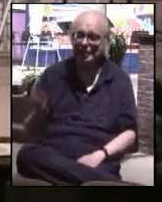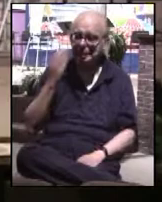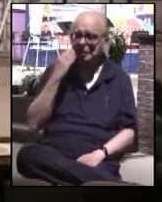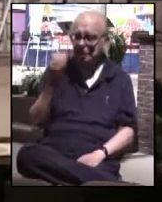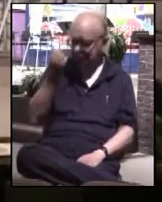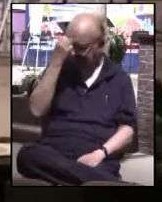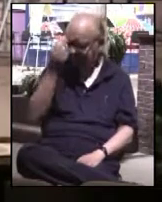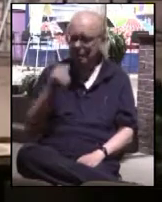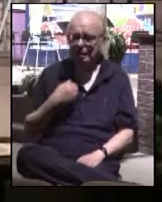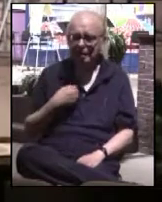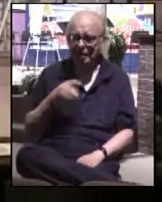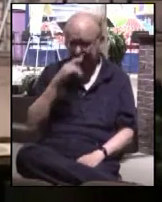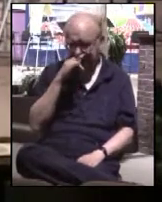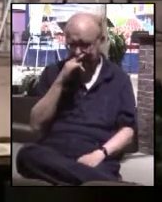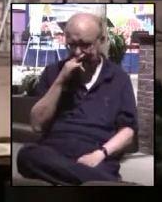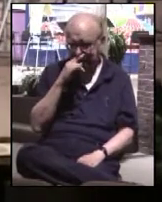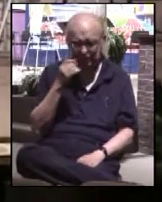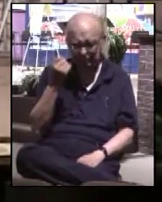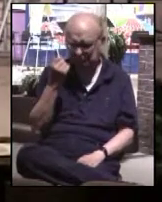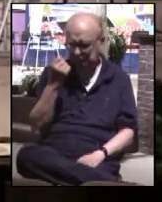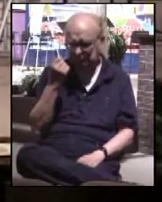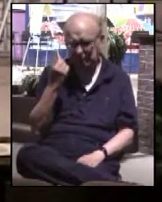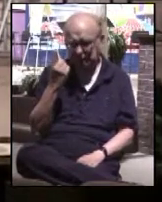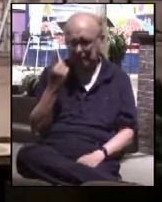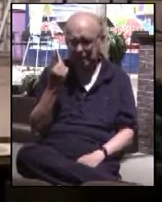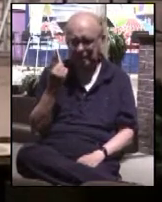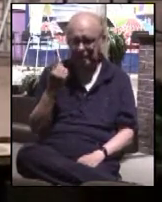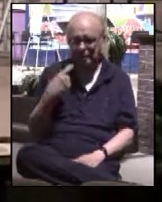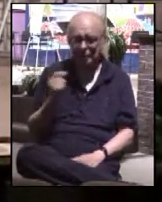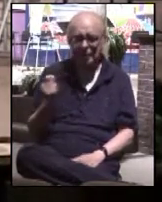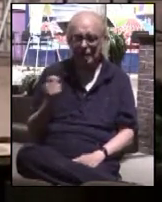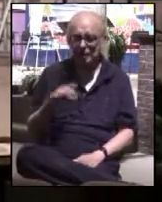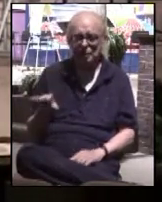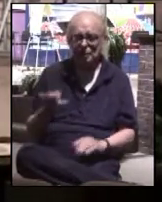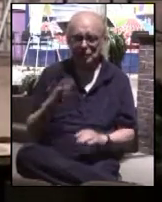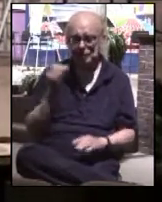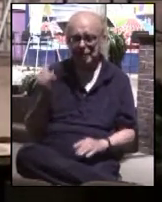looks stupid to me the kids have no clue because they're just they're just trying their best